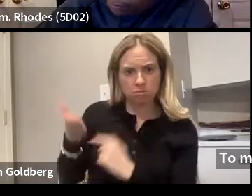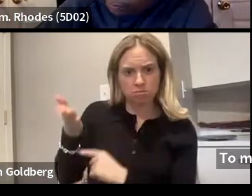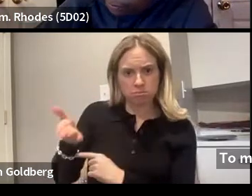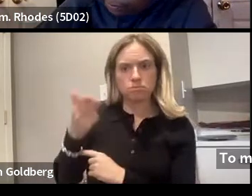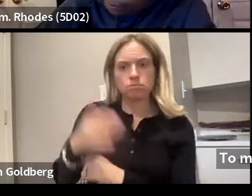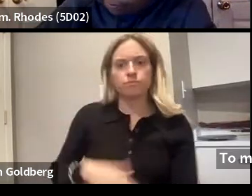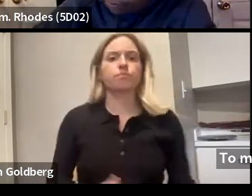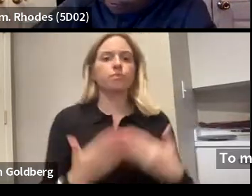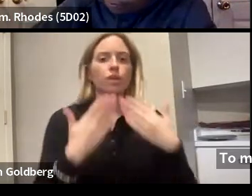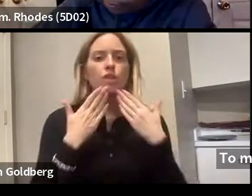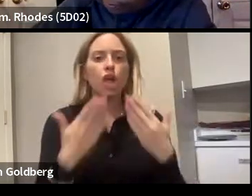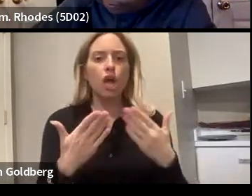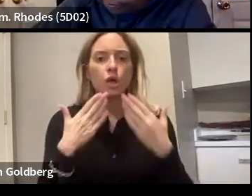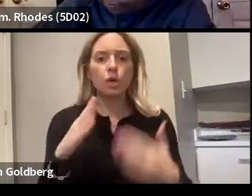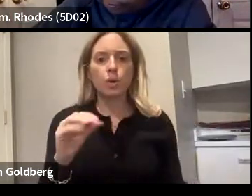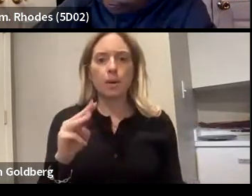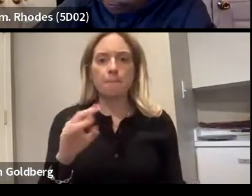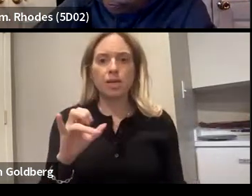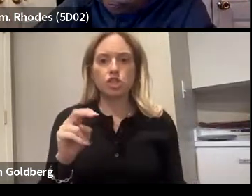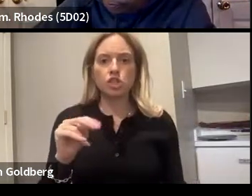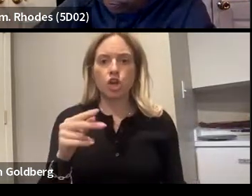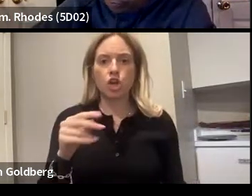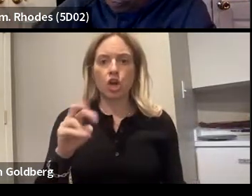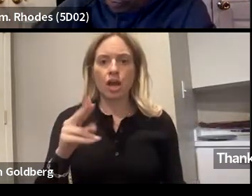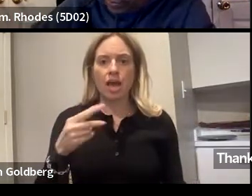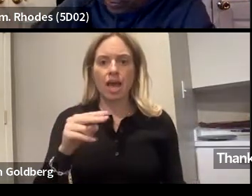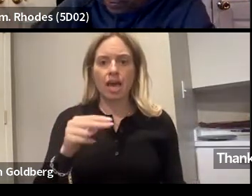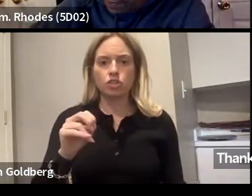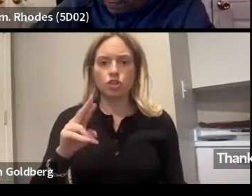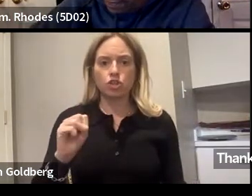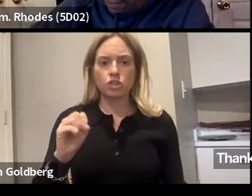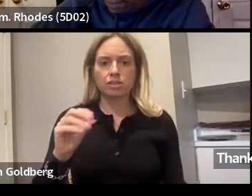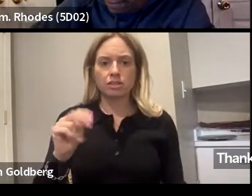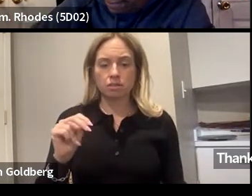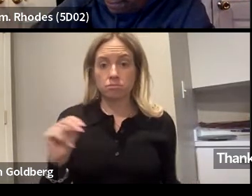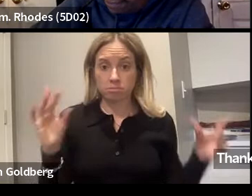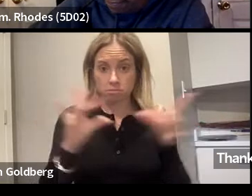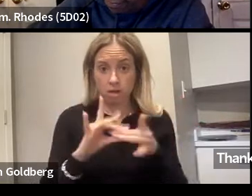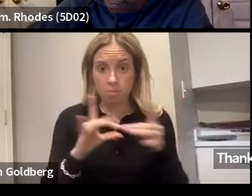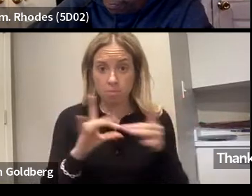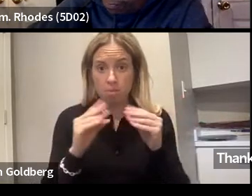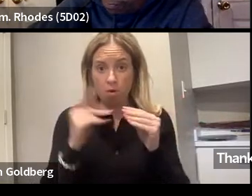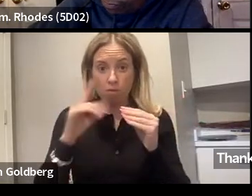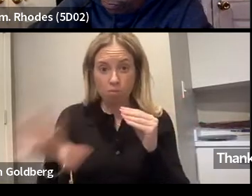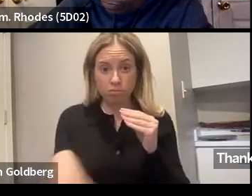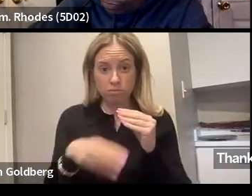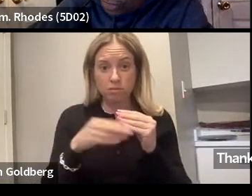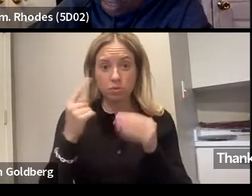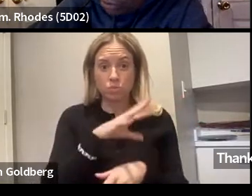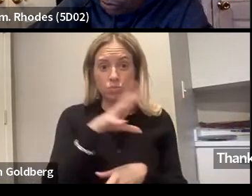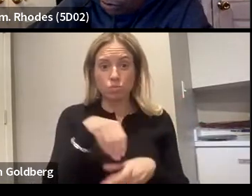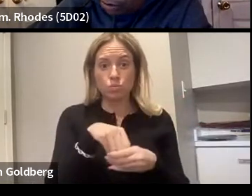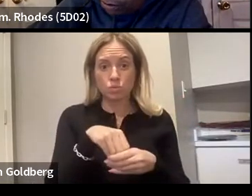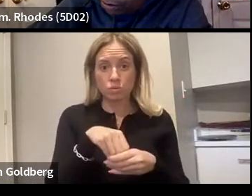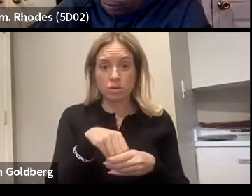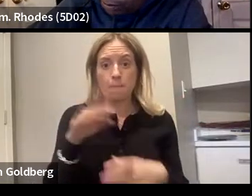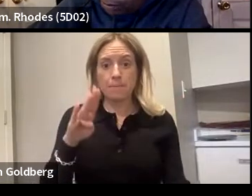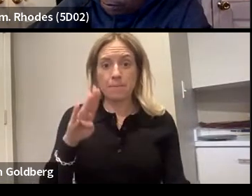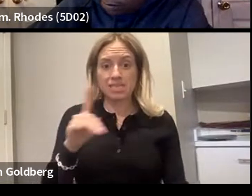Thank you, Commissioner Henderson. Is there any more comments with regards to making an addition to include the